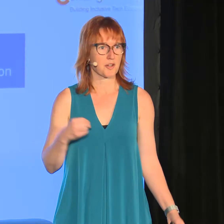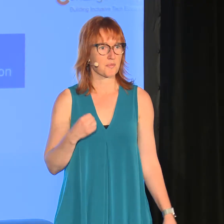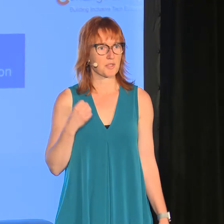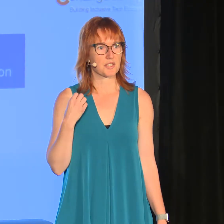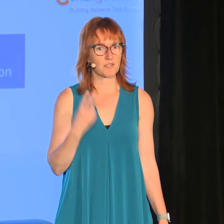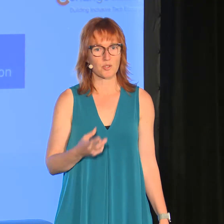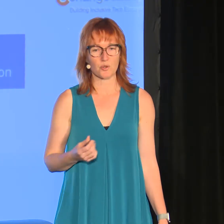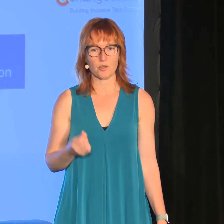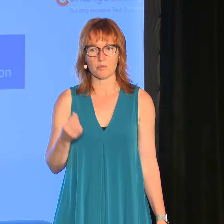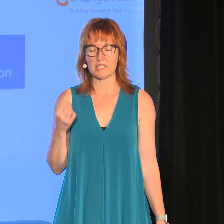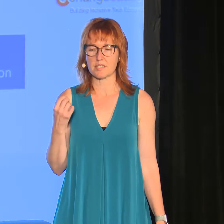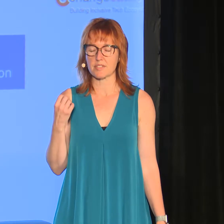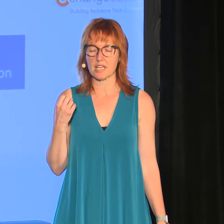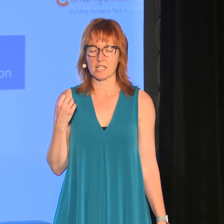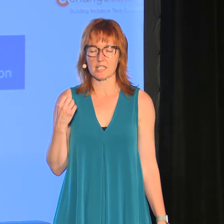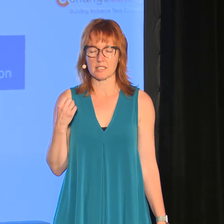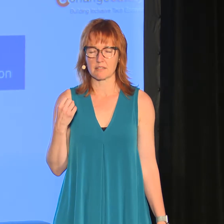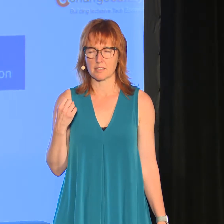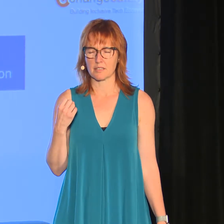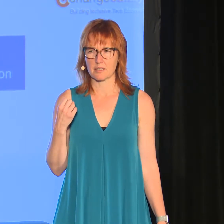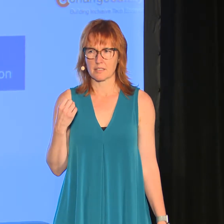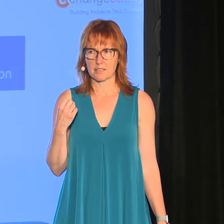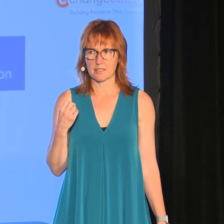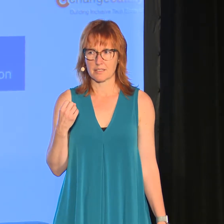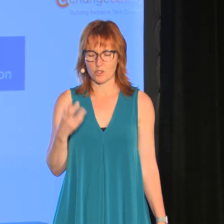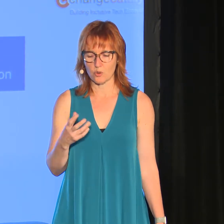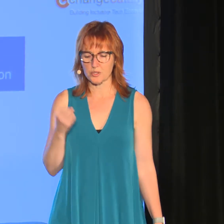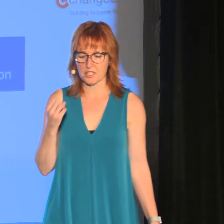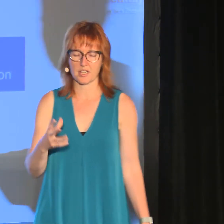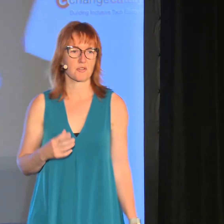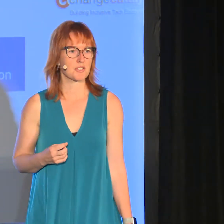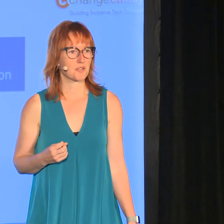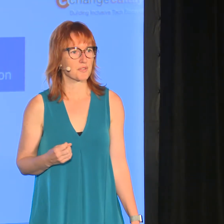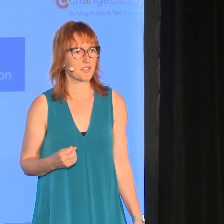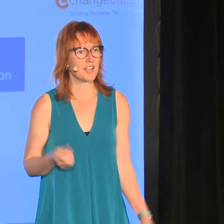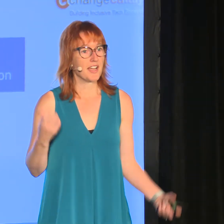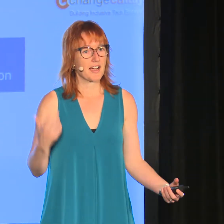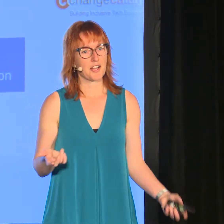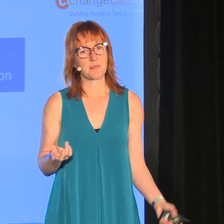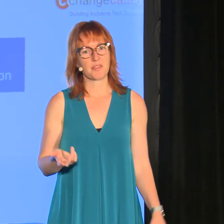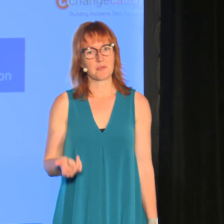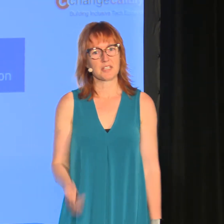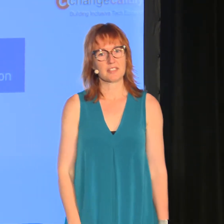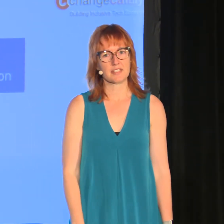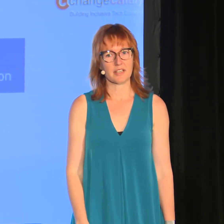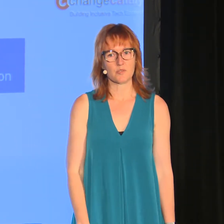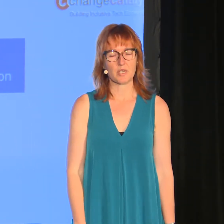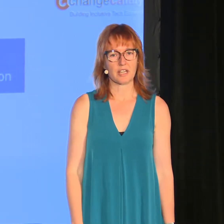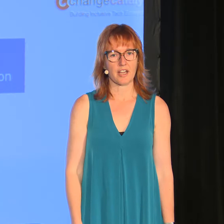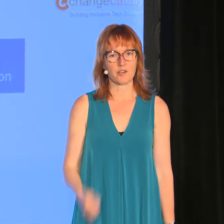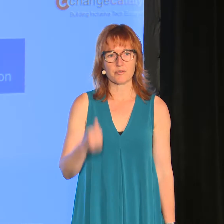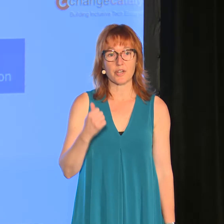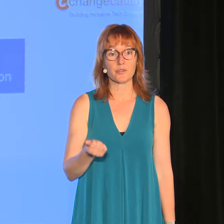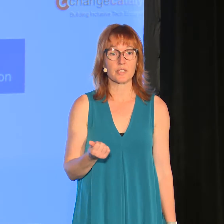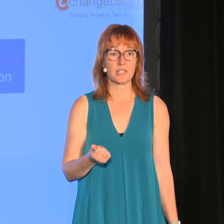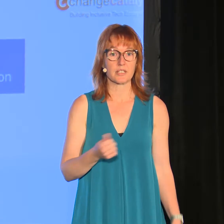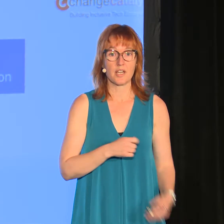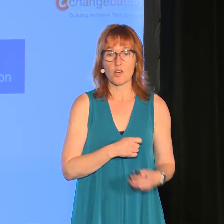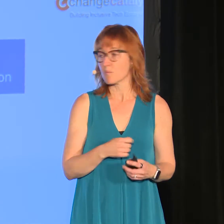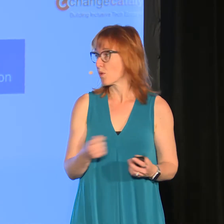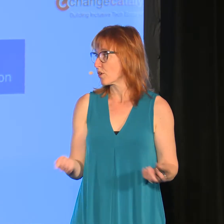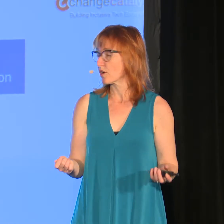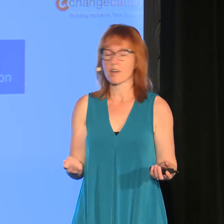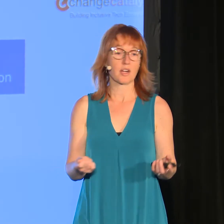Award. Received a gold and now a silver. That means that we have not